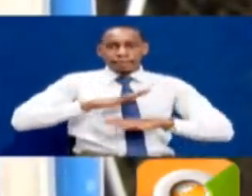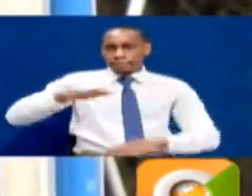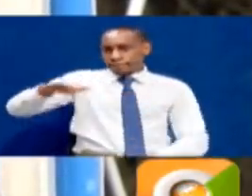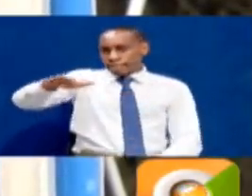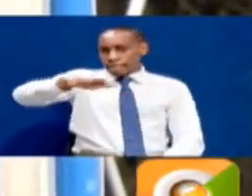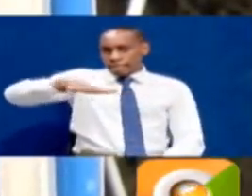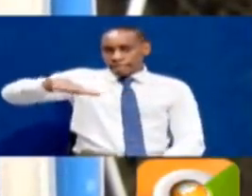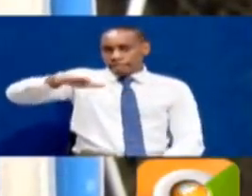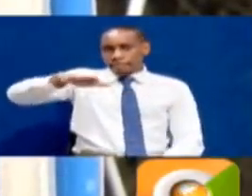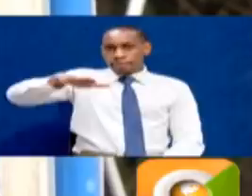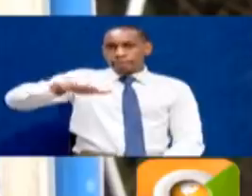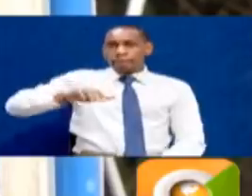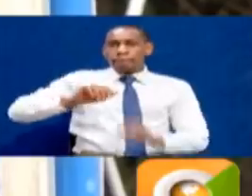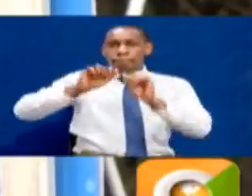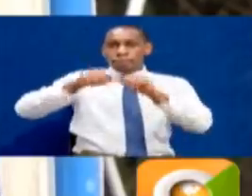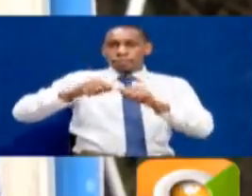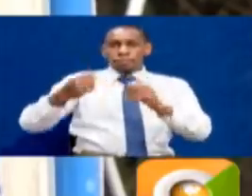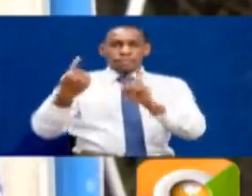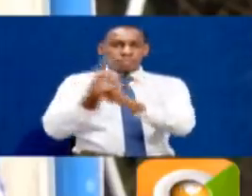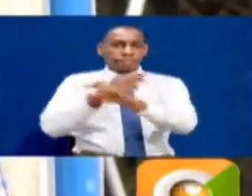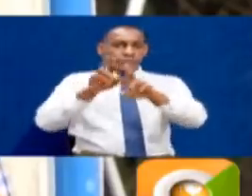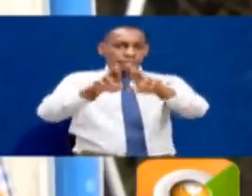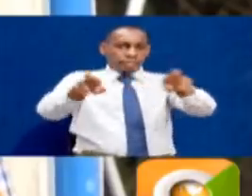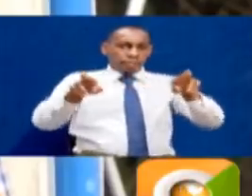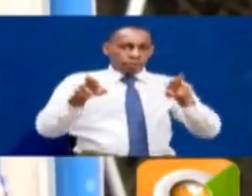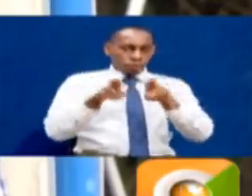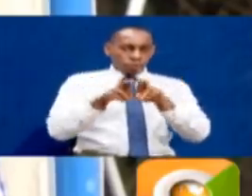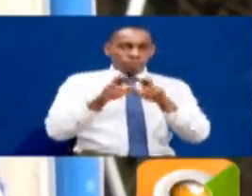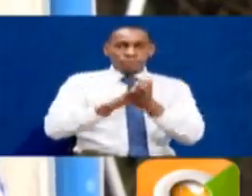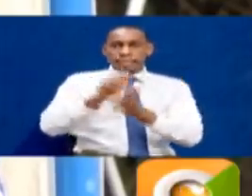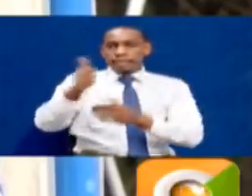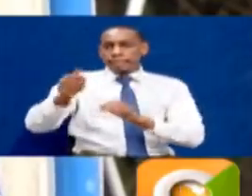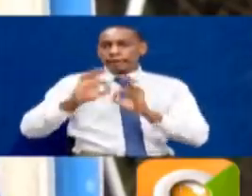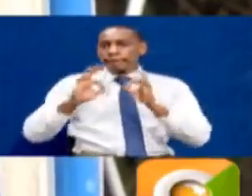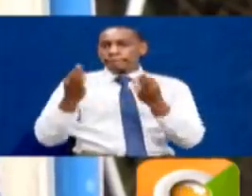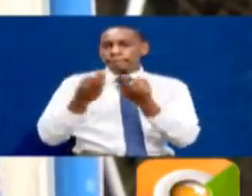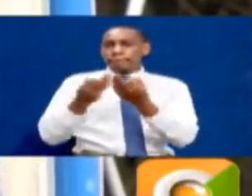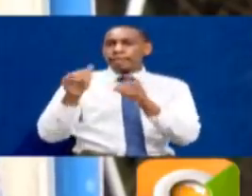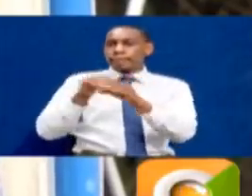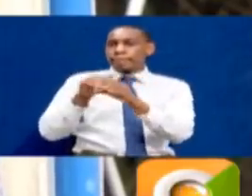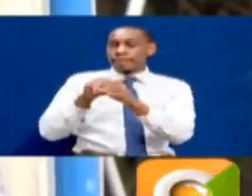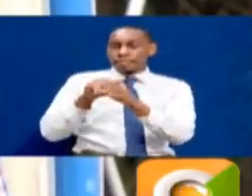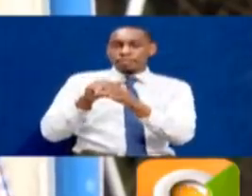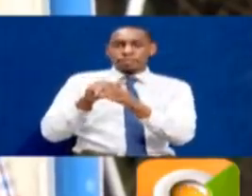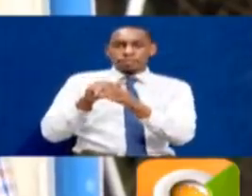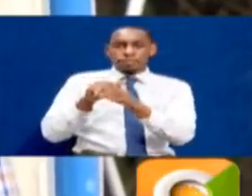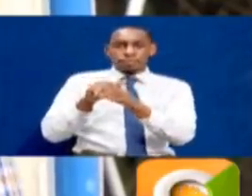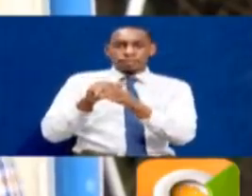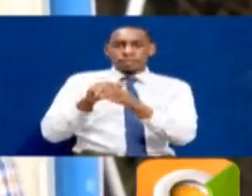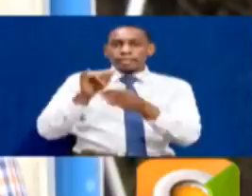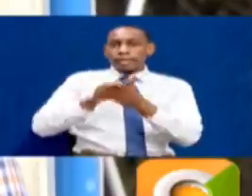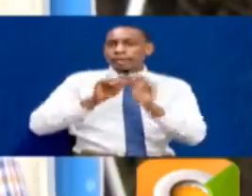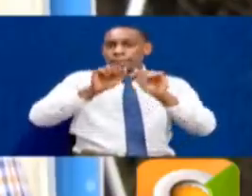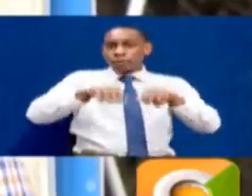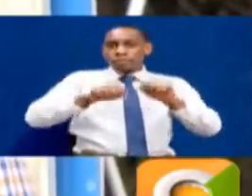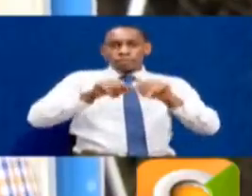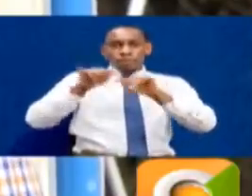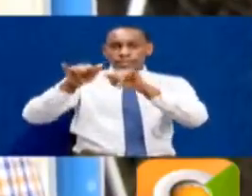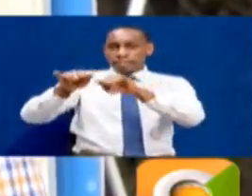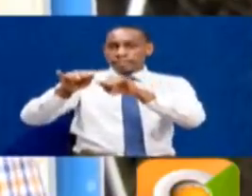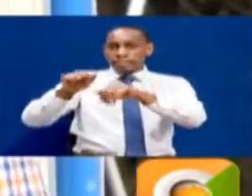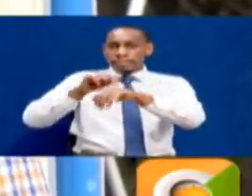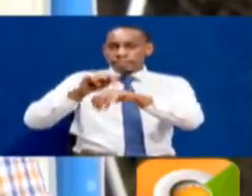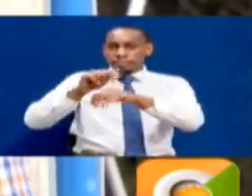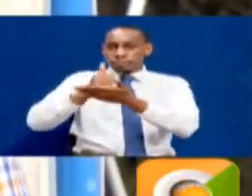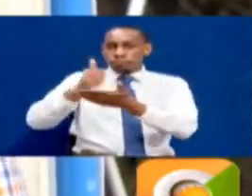space, preferably a separate room from the rest of the household members, where you'll be able to stay